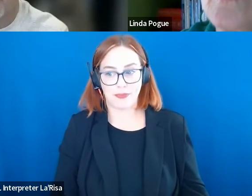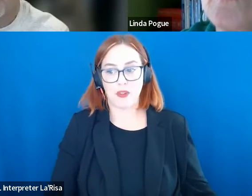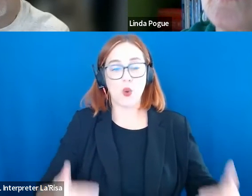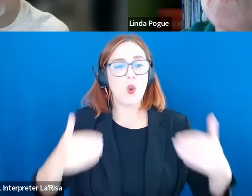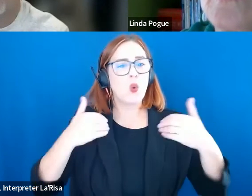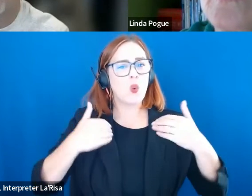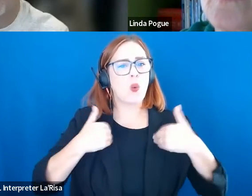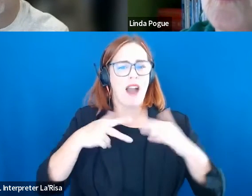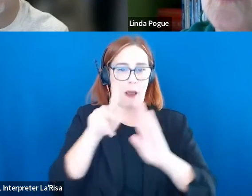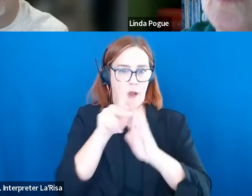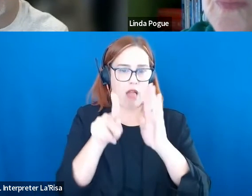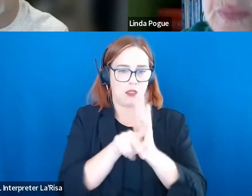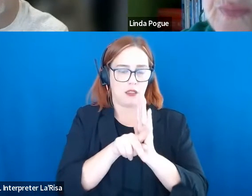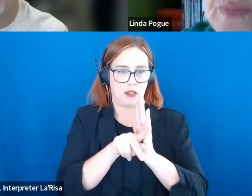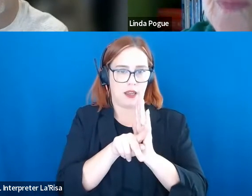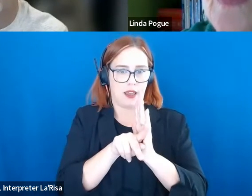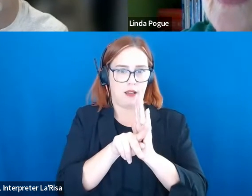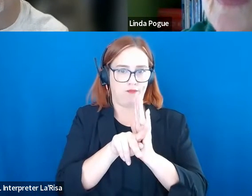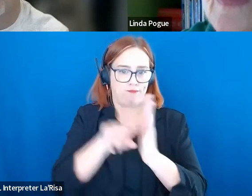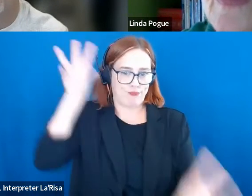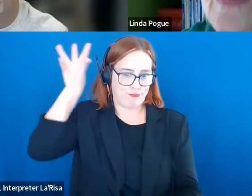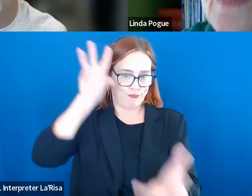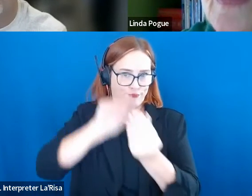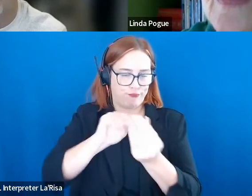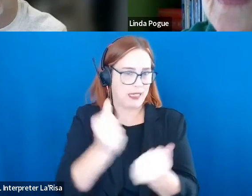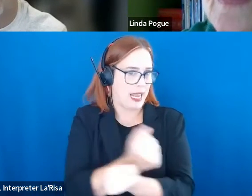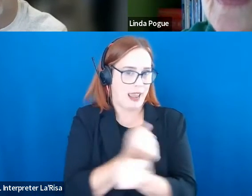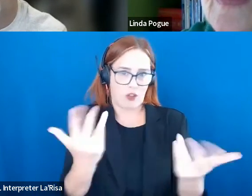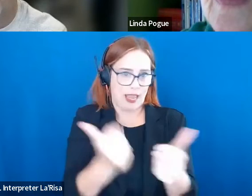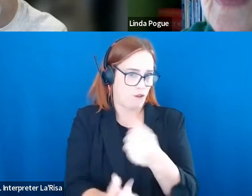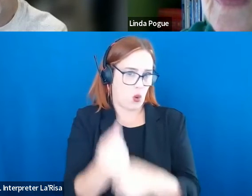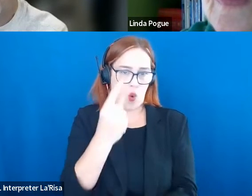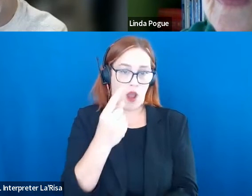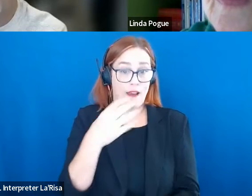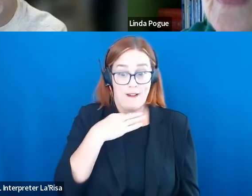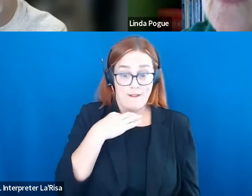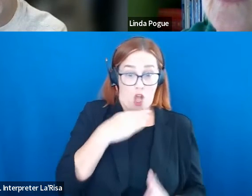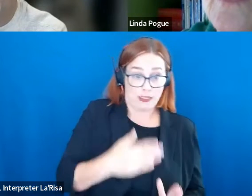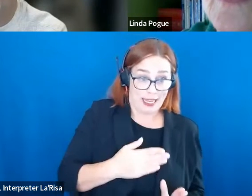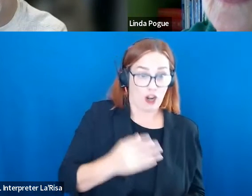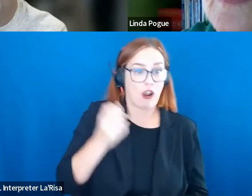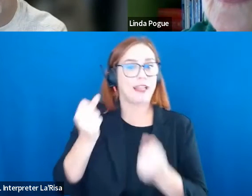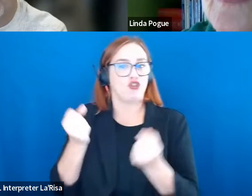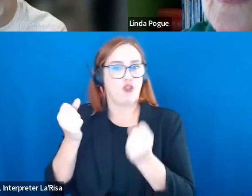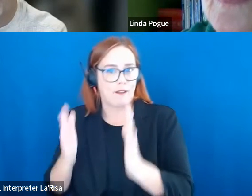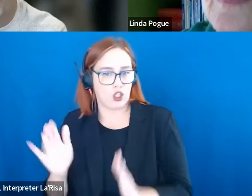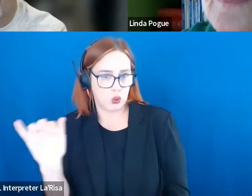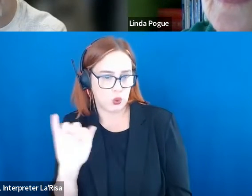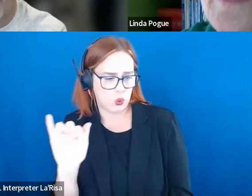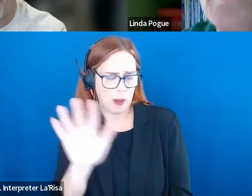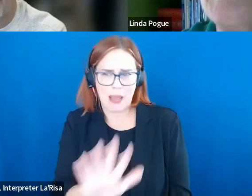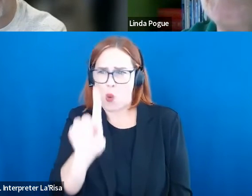center that also covers our volunteers. It covers our drivers as well. I'll be honest, I believe it's around a $1